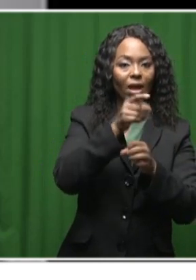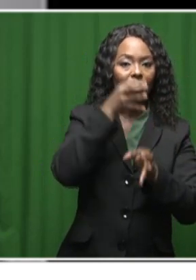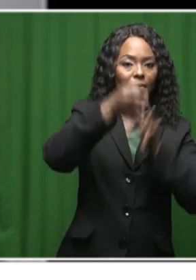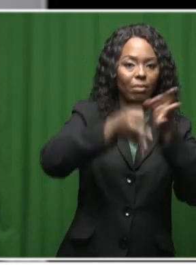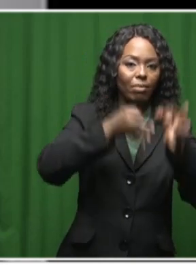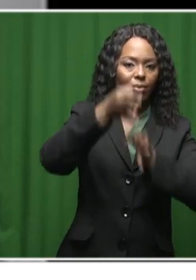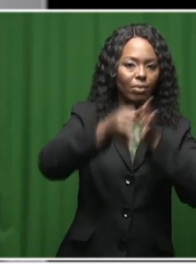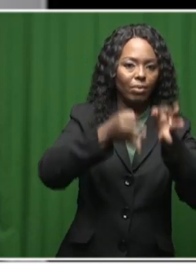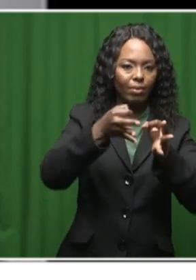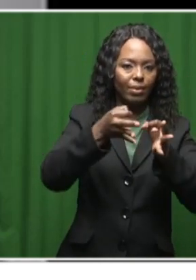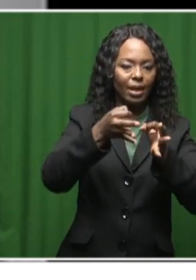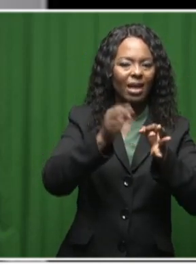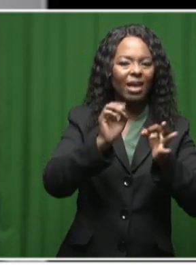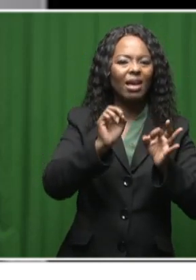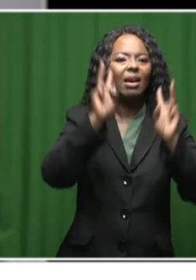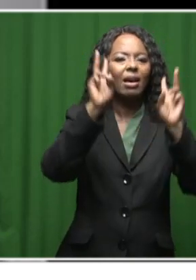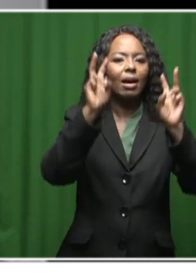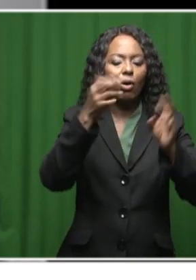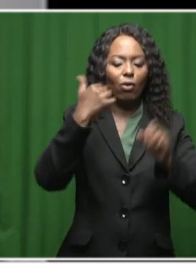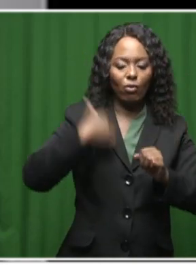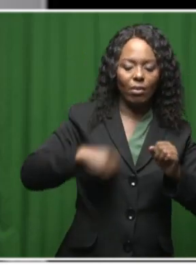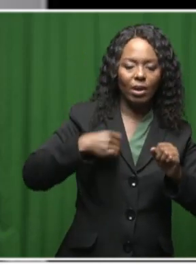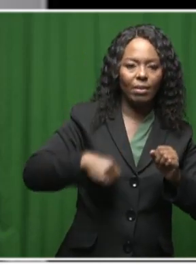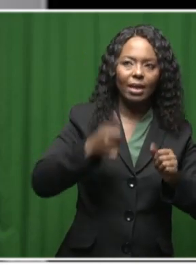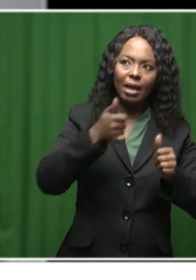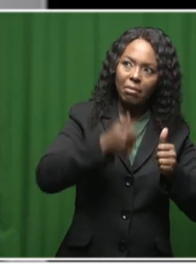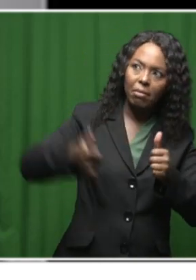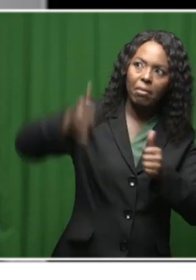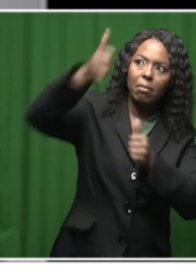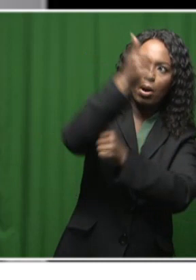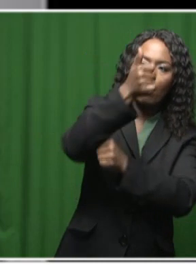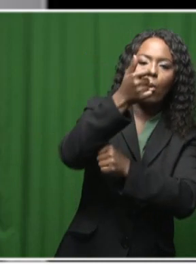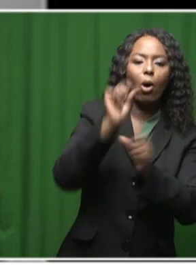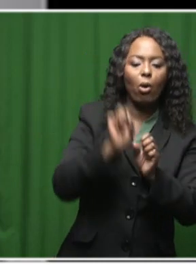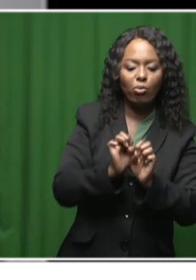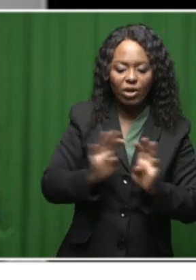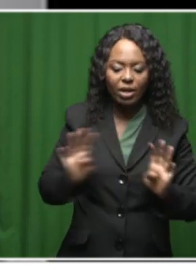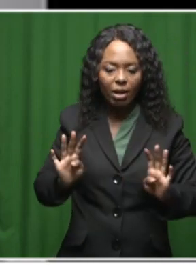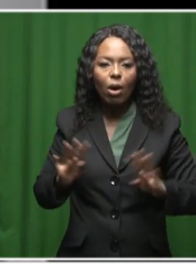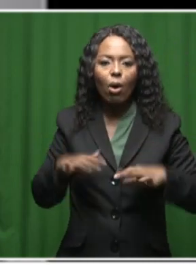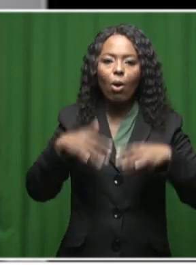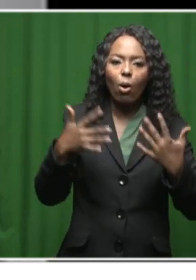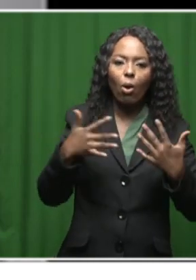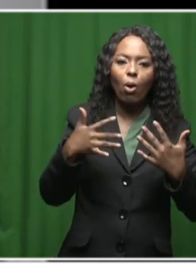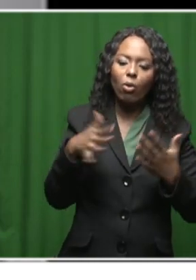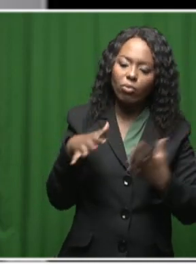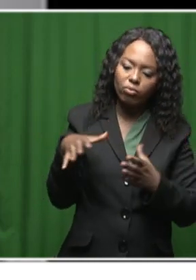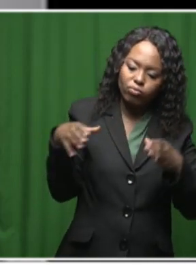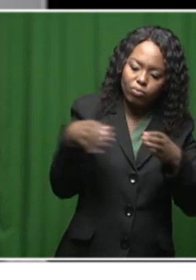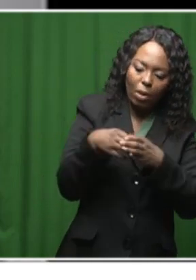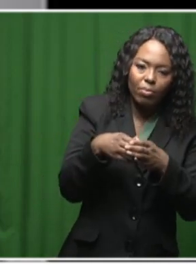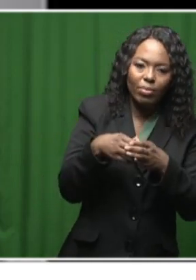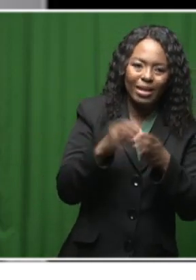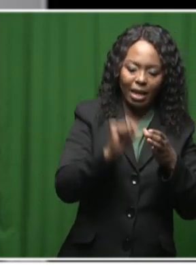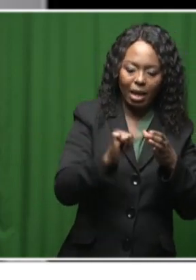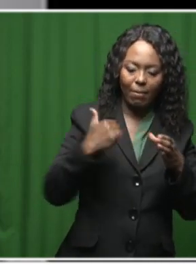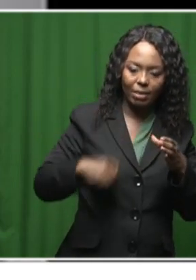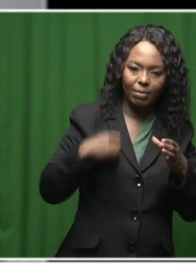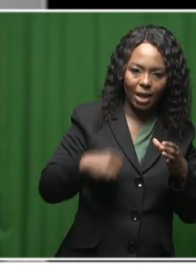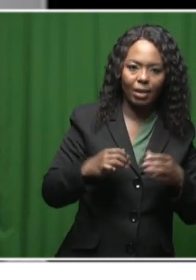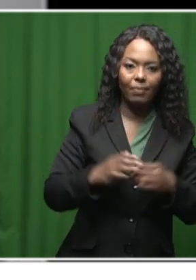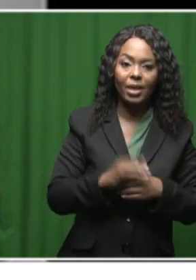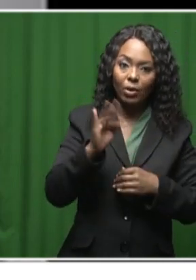the state of municipalities either as an executive or a plenary or a collective municipality. Now, if you take a